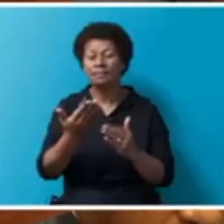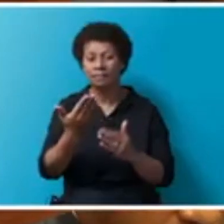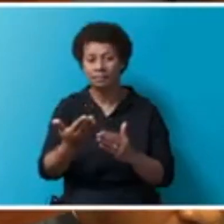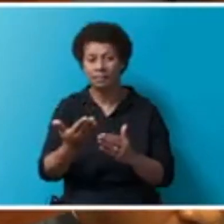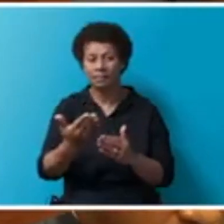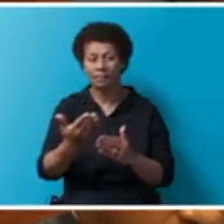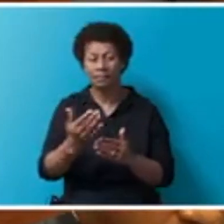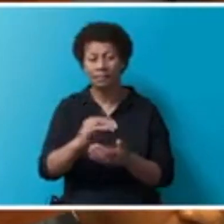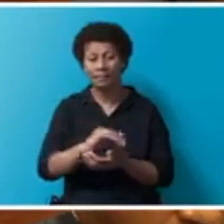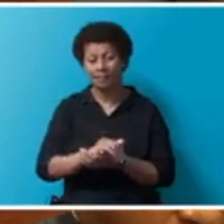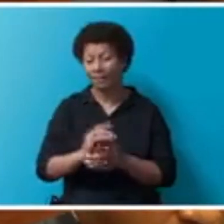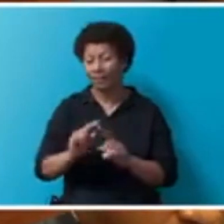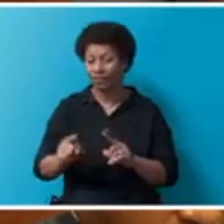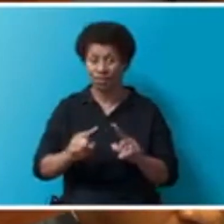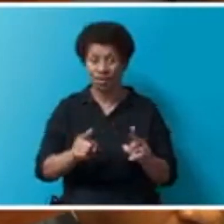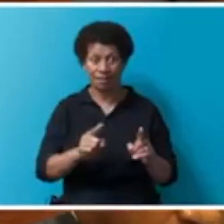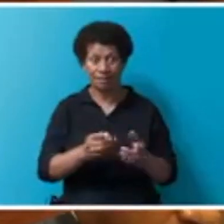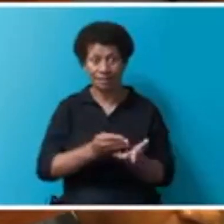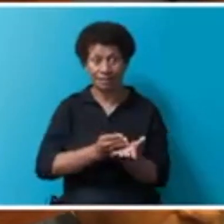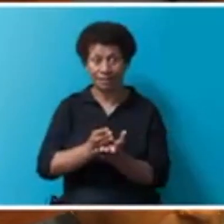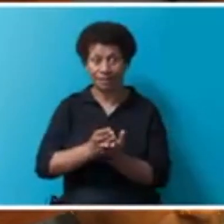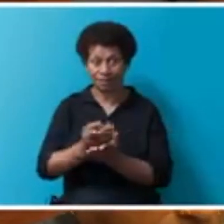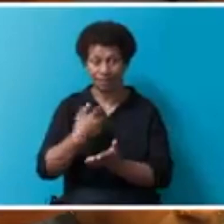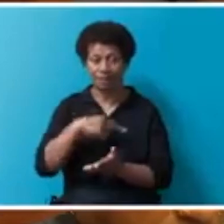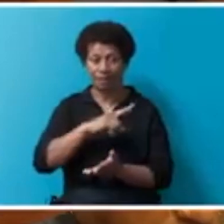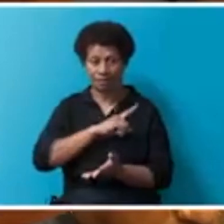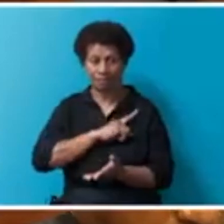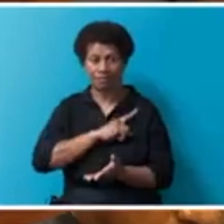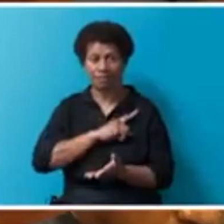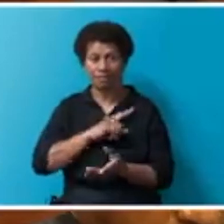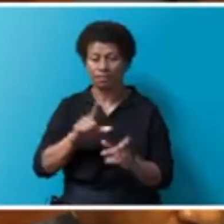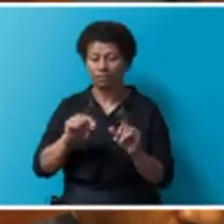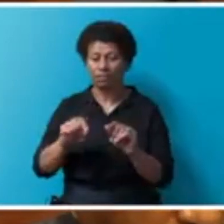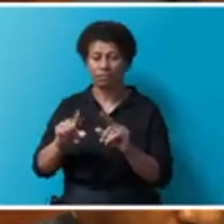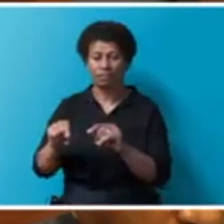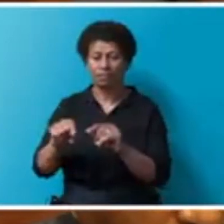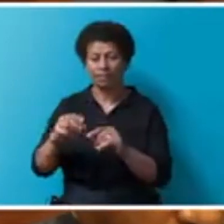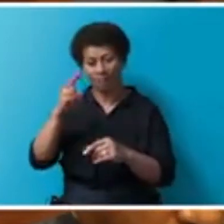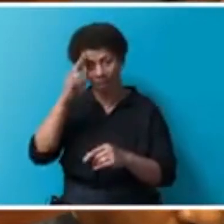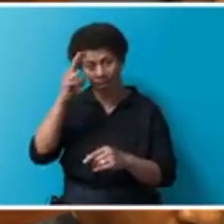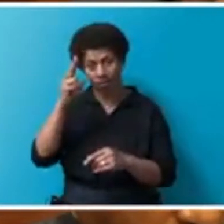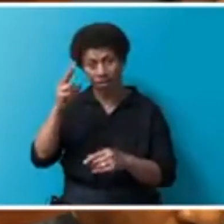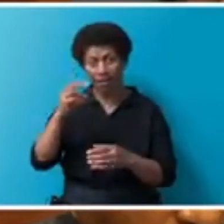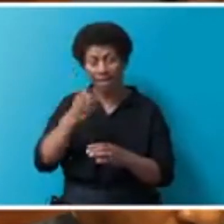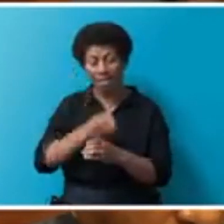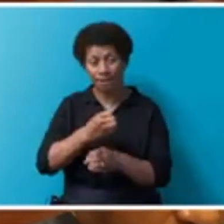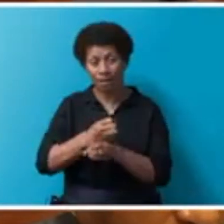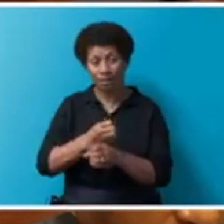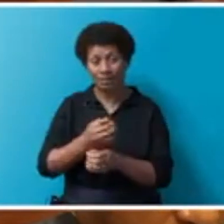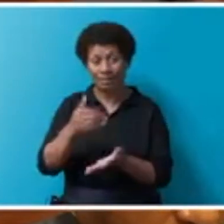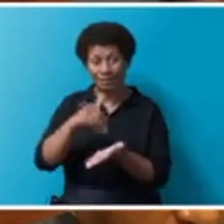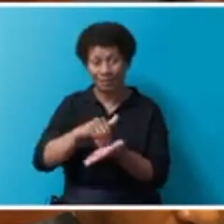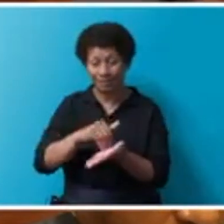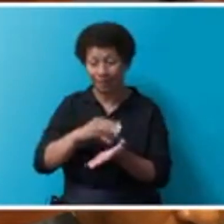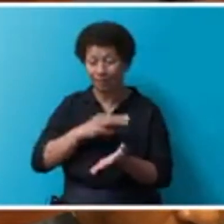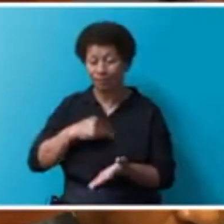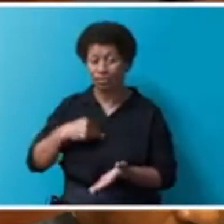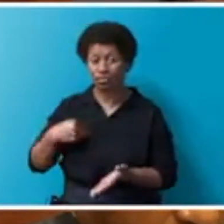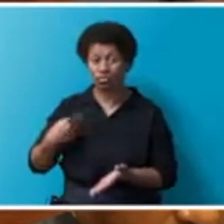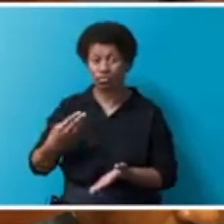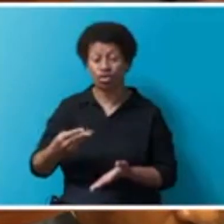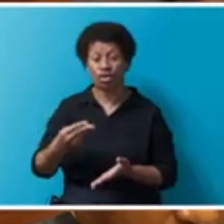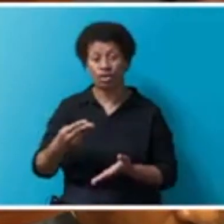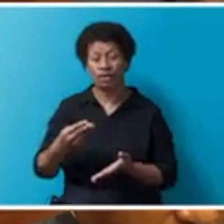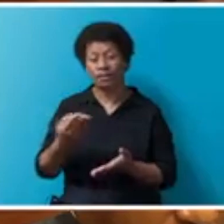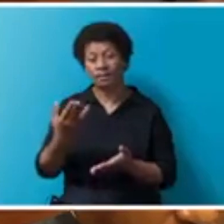the various services that we deliver. Our National Employment Center is working closely with the Ministry of Education and other key